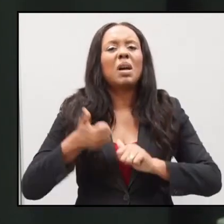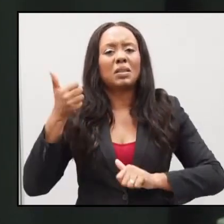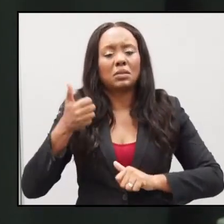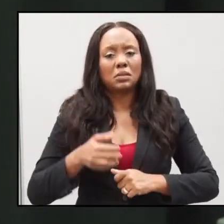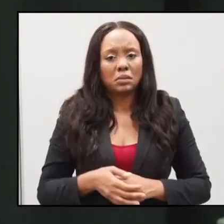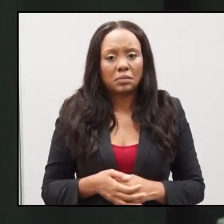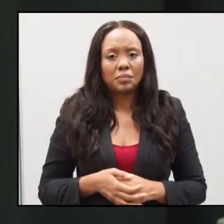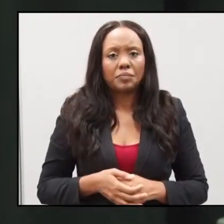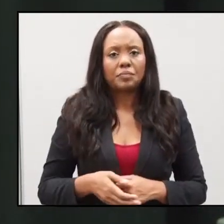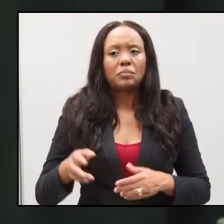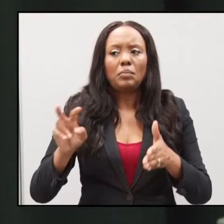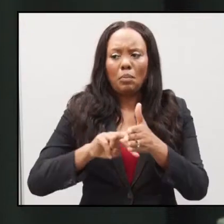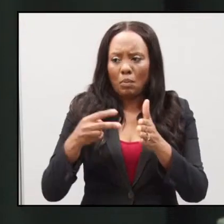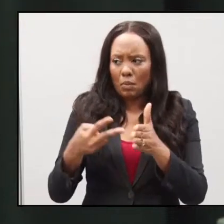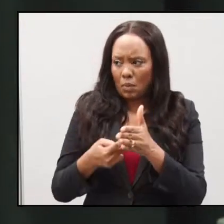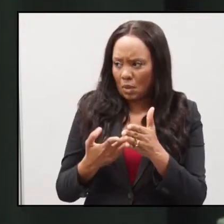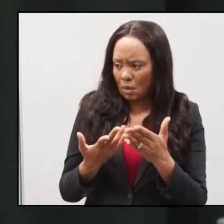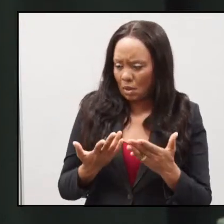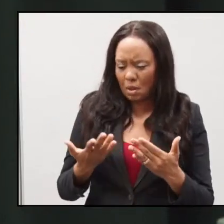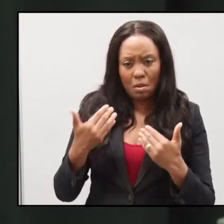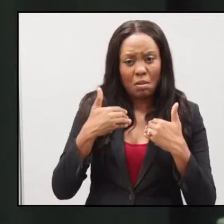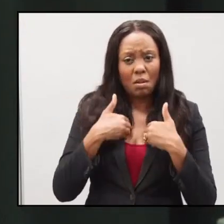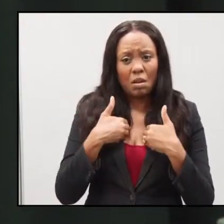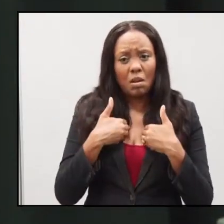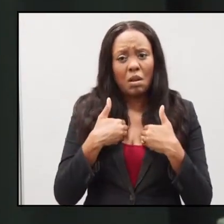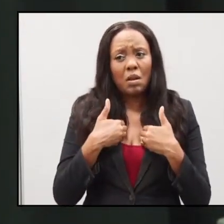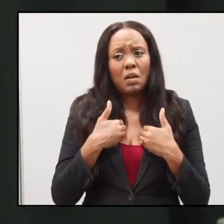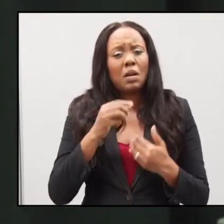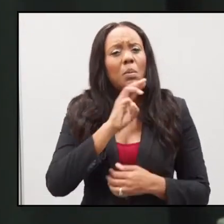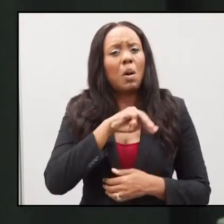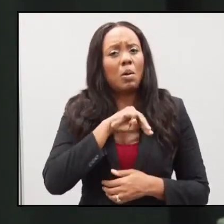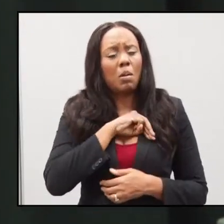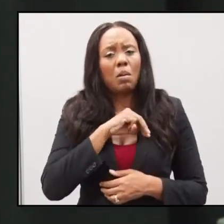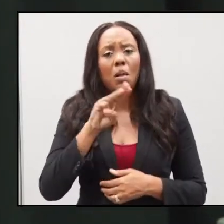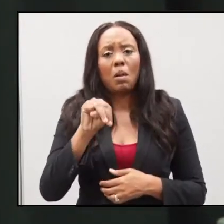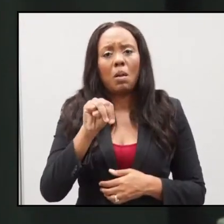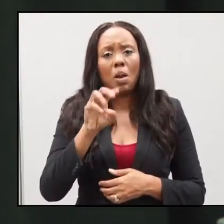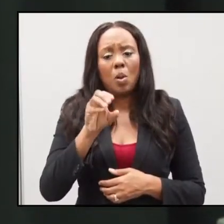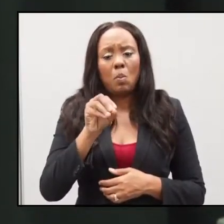we believe that we have first a moral duty to protect them,